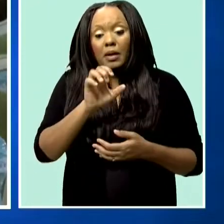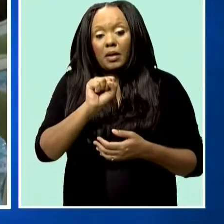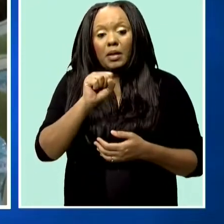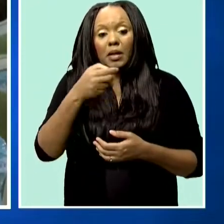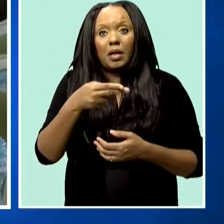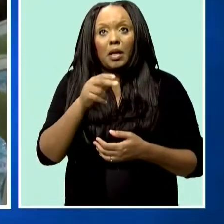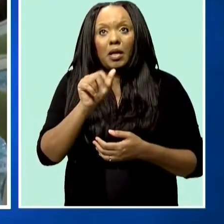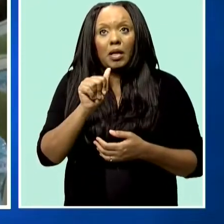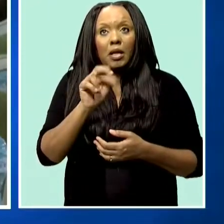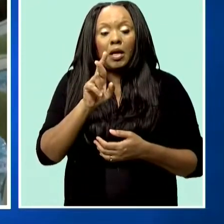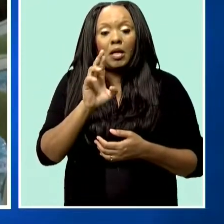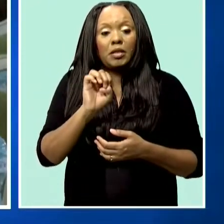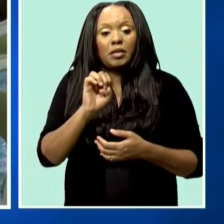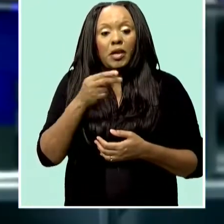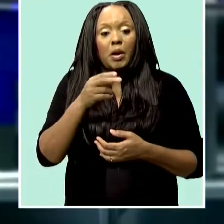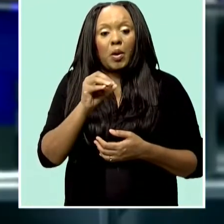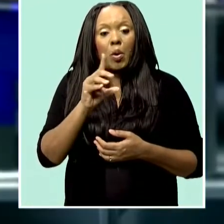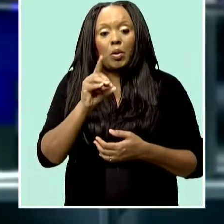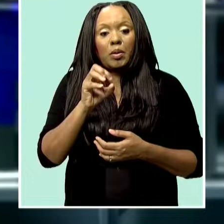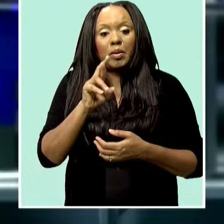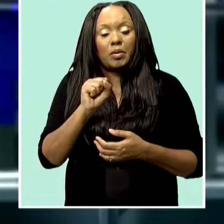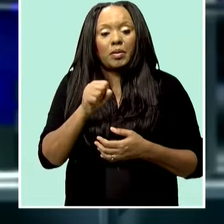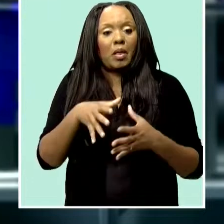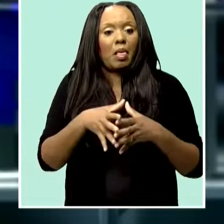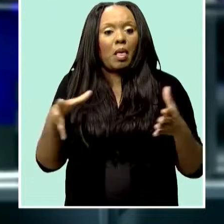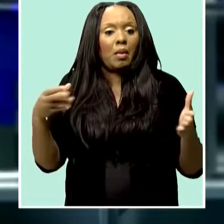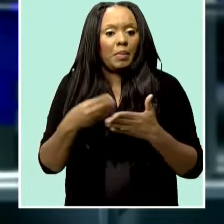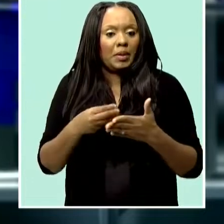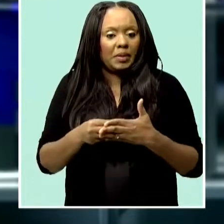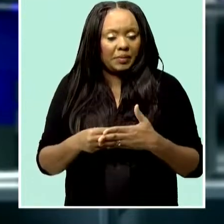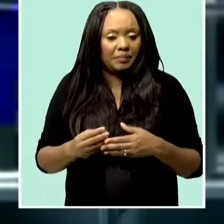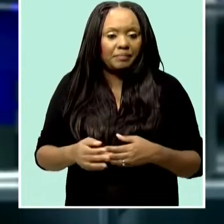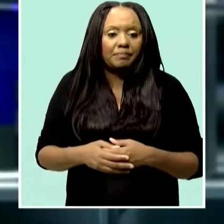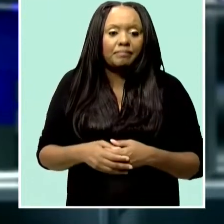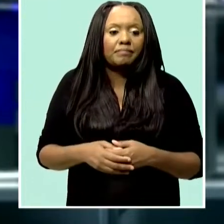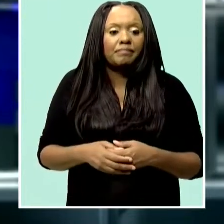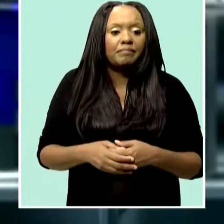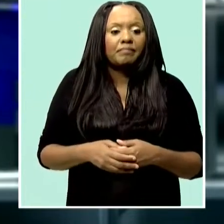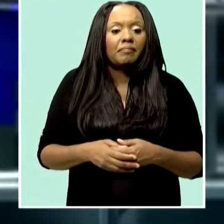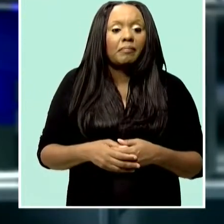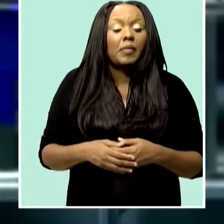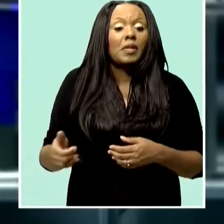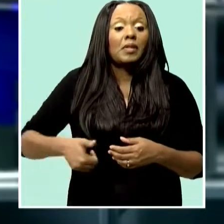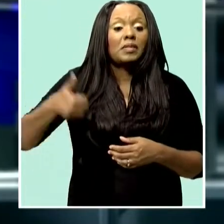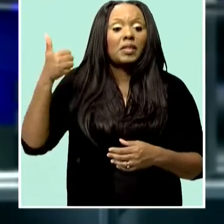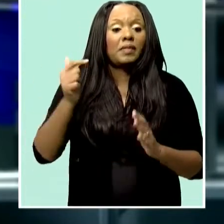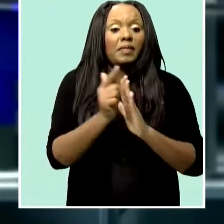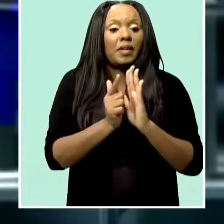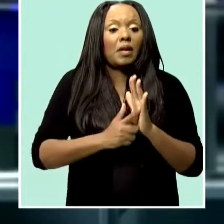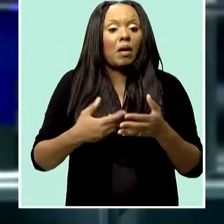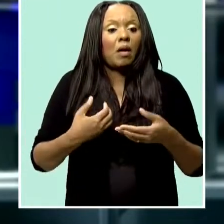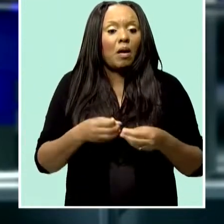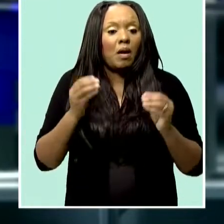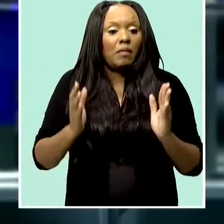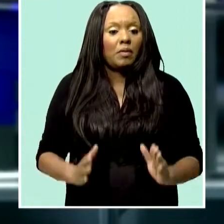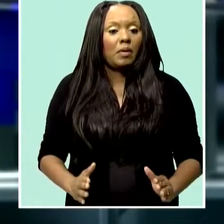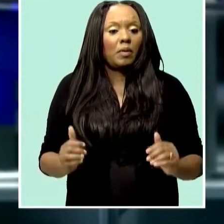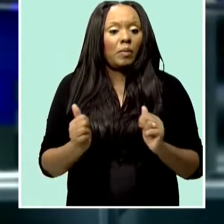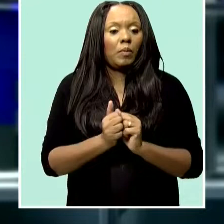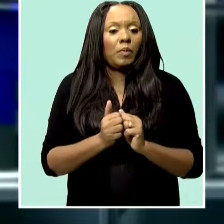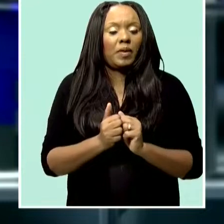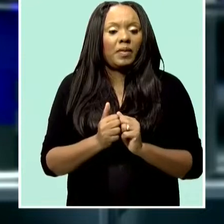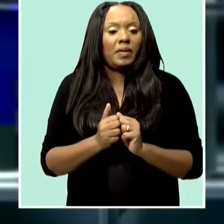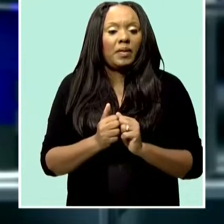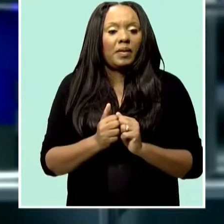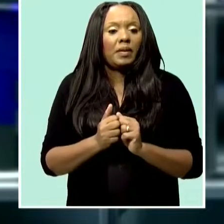a very large dividend. Now, one of the other interveners who touched on the issue was Chief Legal Officer with the Division of Energy,